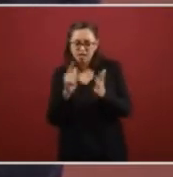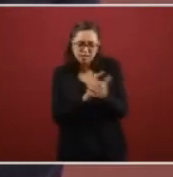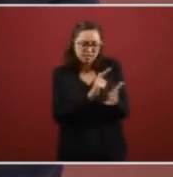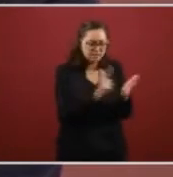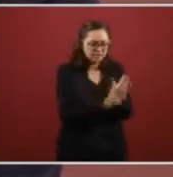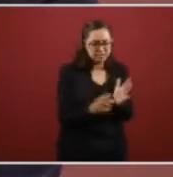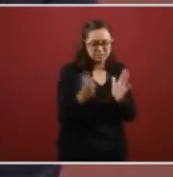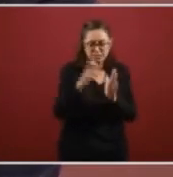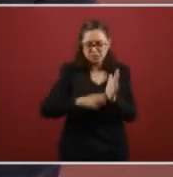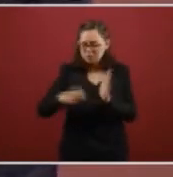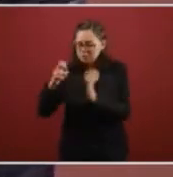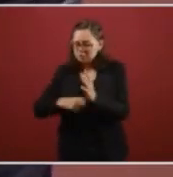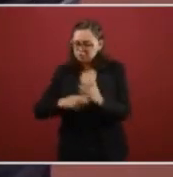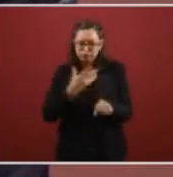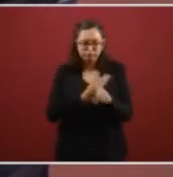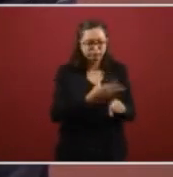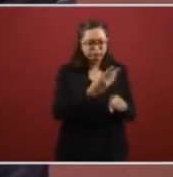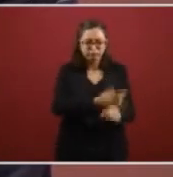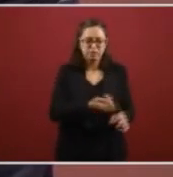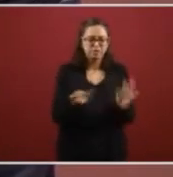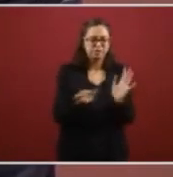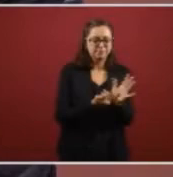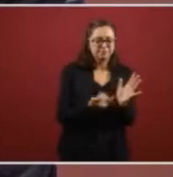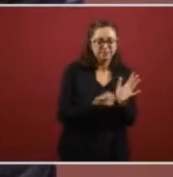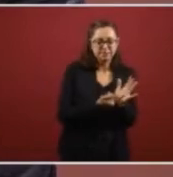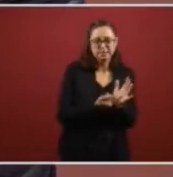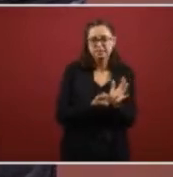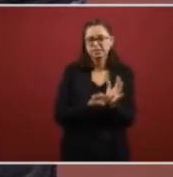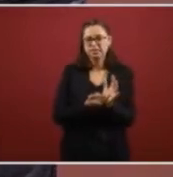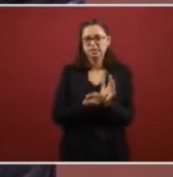doing their fiscal reforms